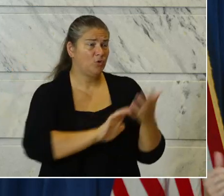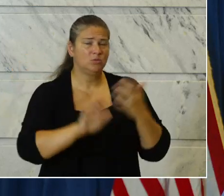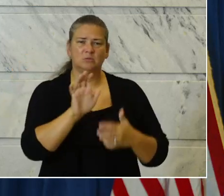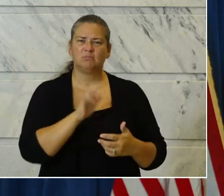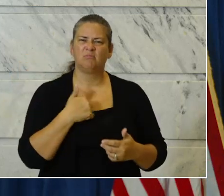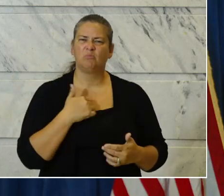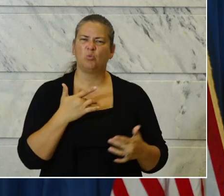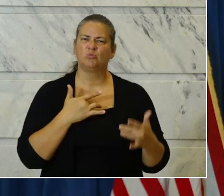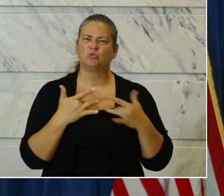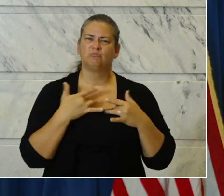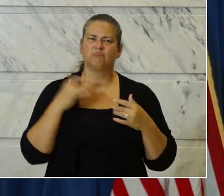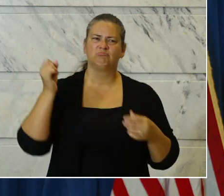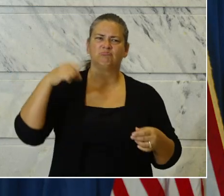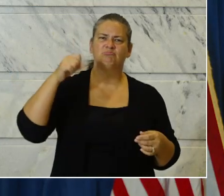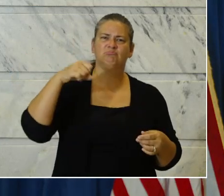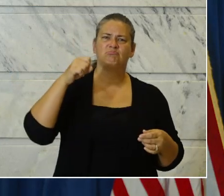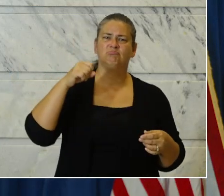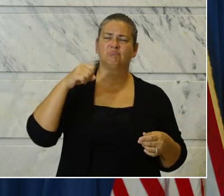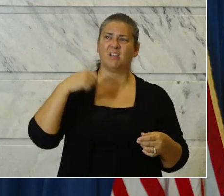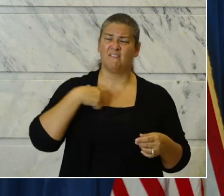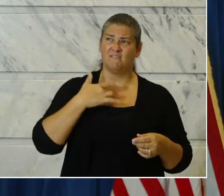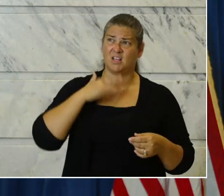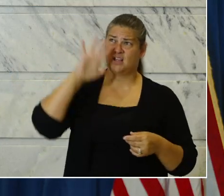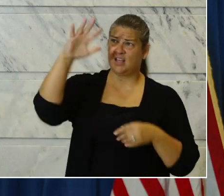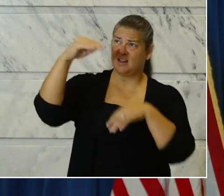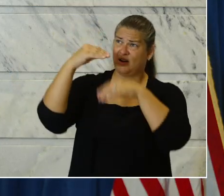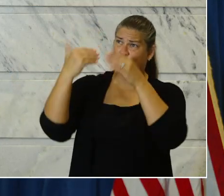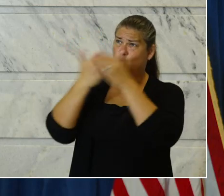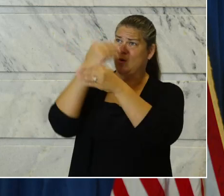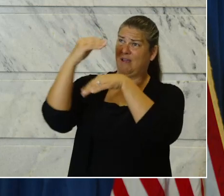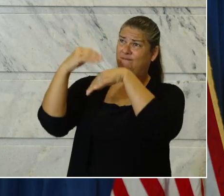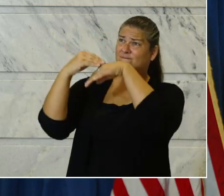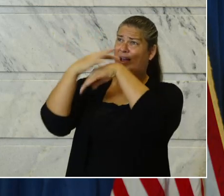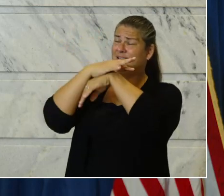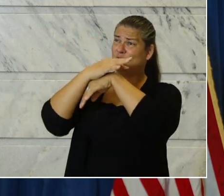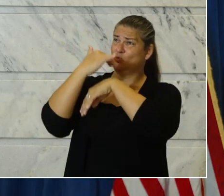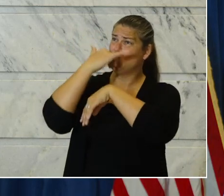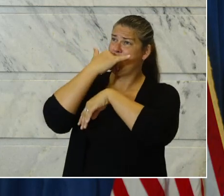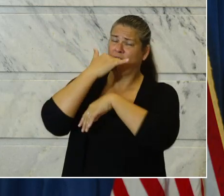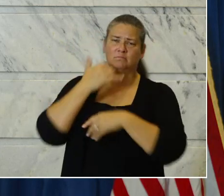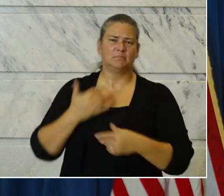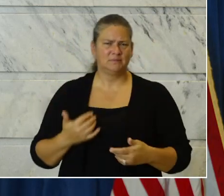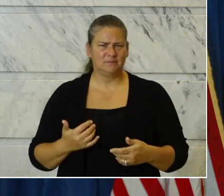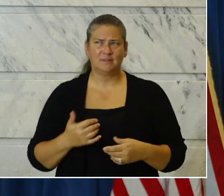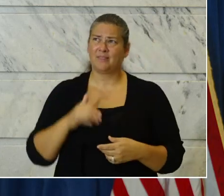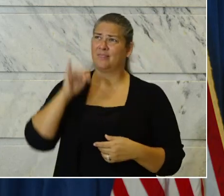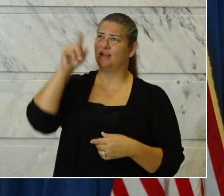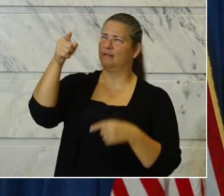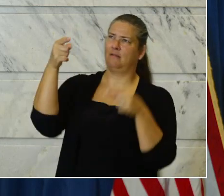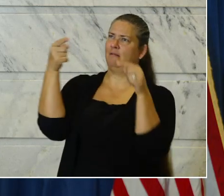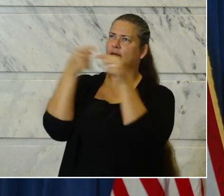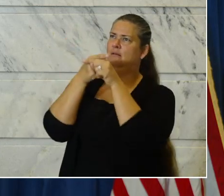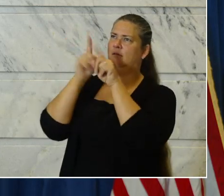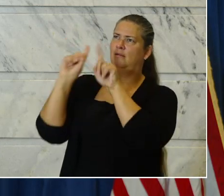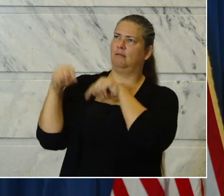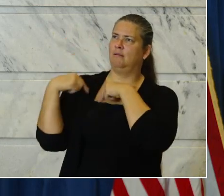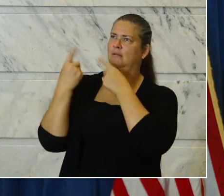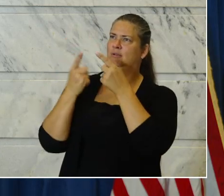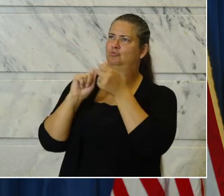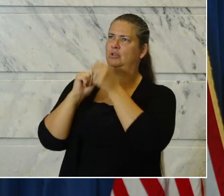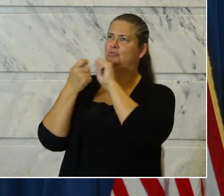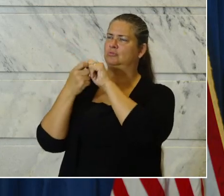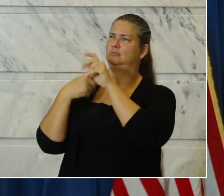the advice is wrong and is reckless and is contrary to everything we know about the virus? Yes. Again, I haven't